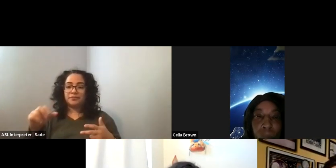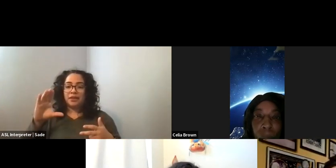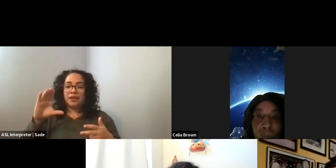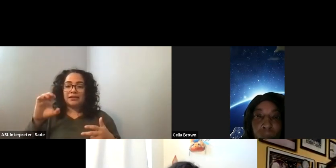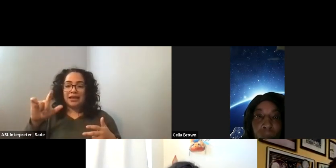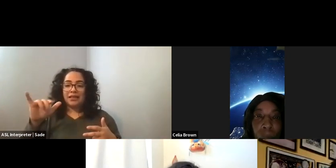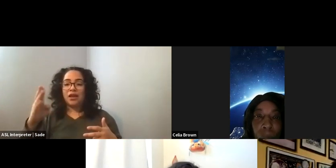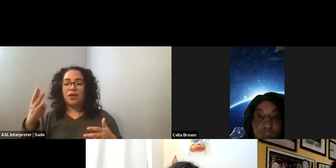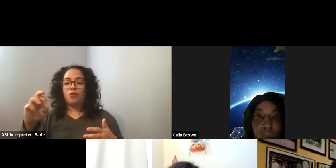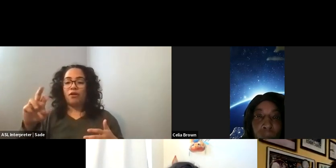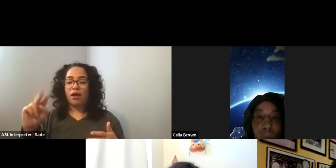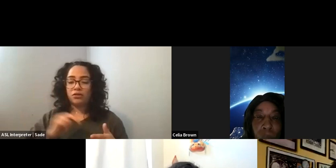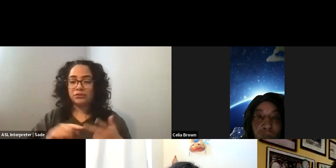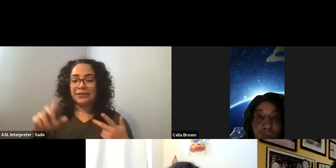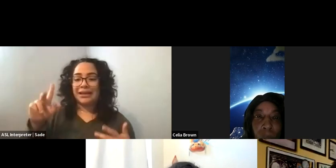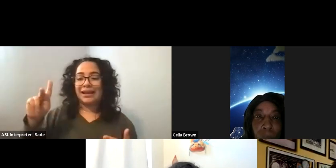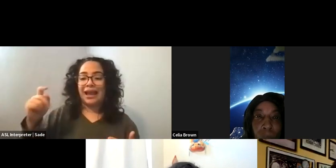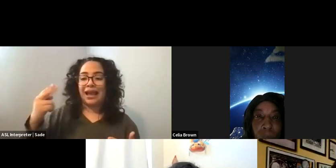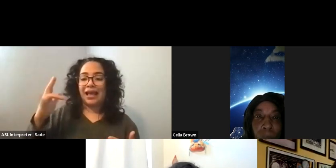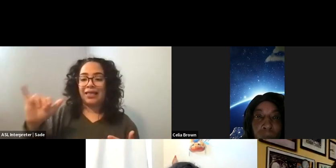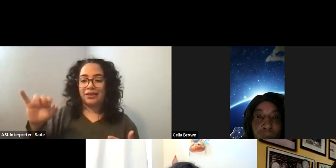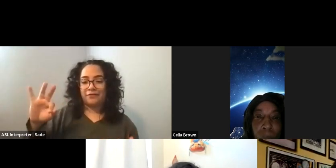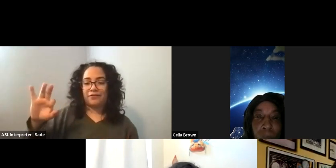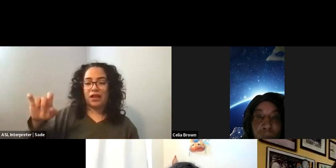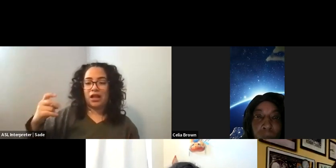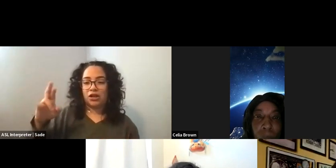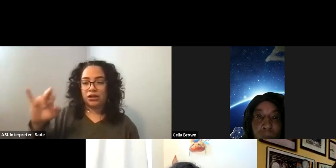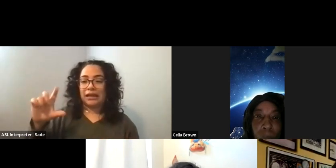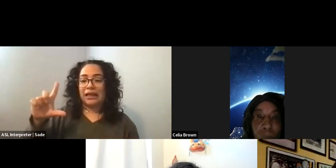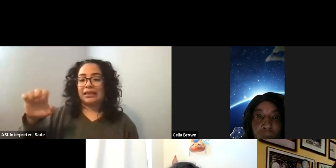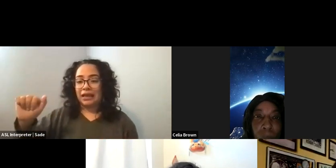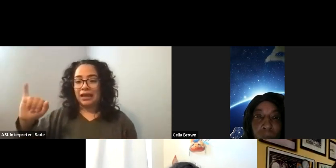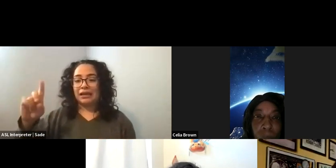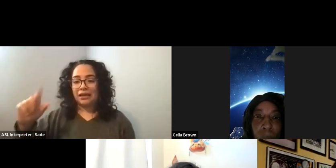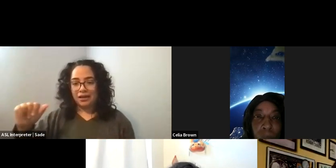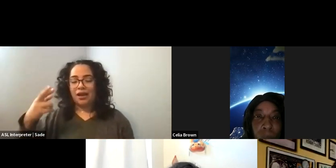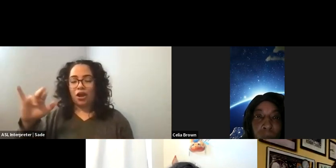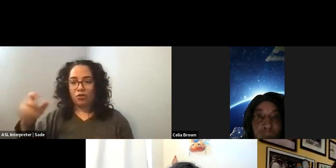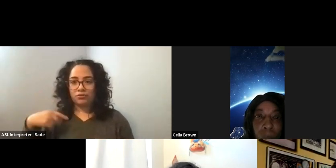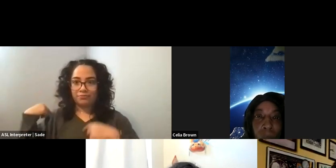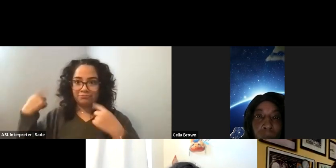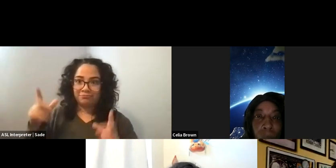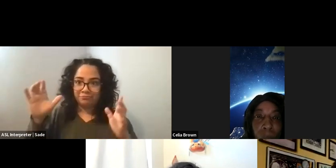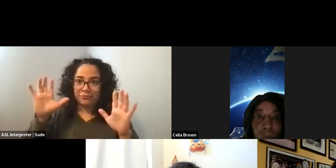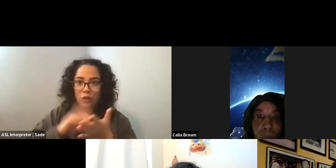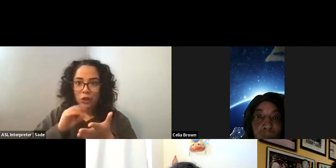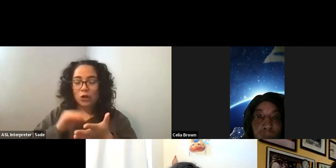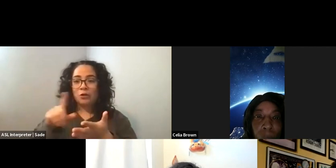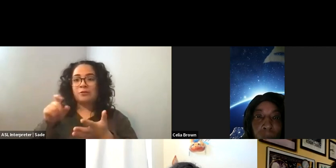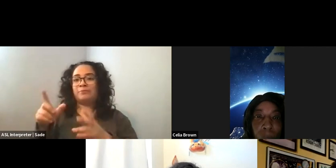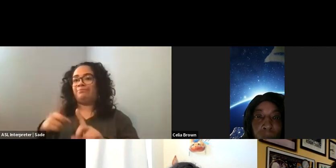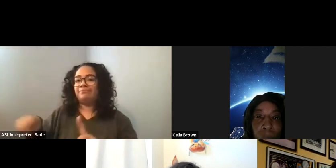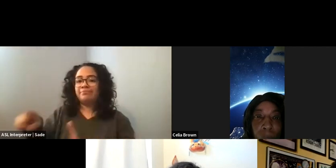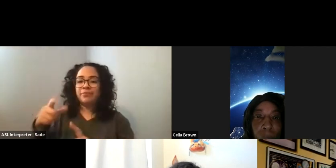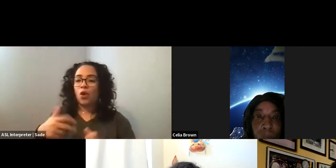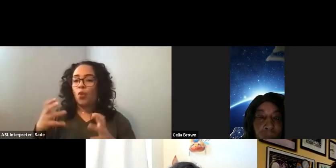as folks whose work that I've learned from in the healing justice lineages. I want to name Kara Page,